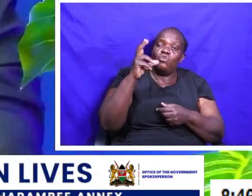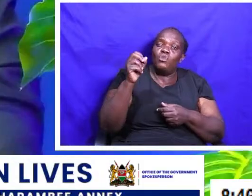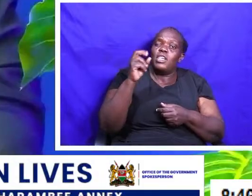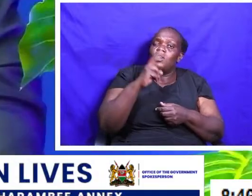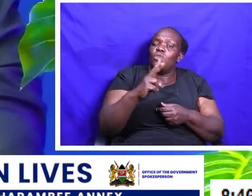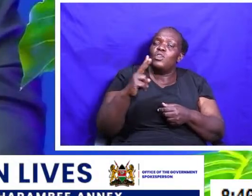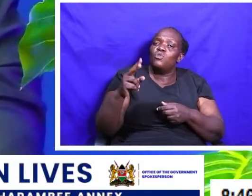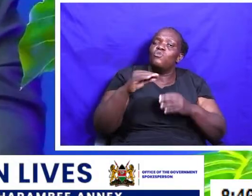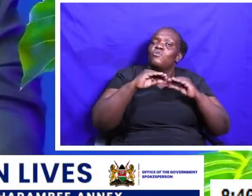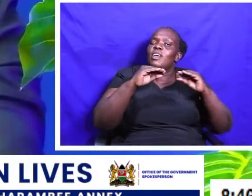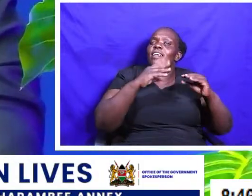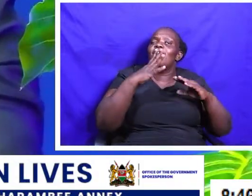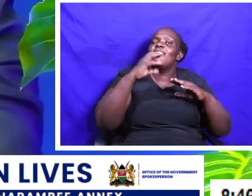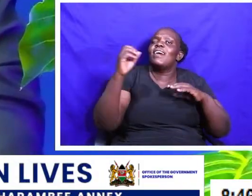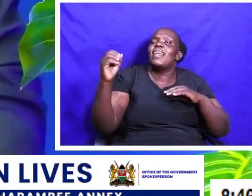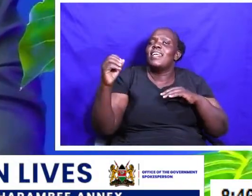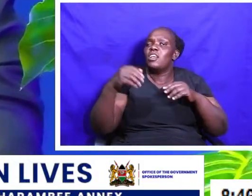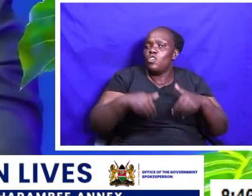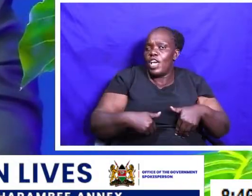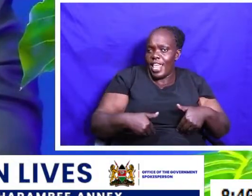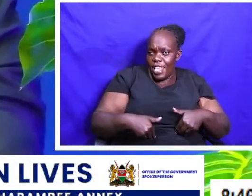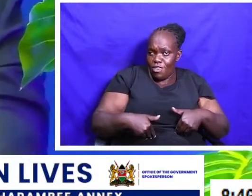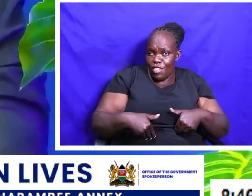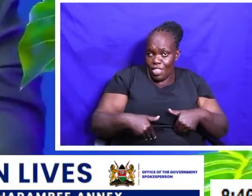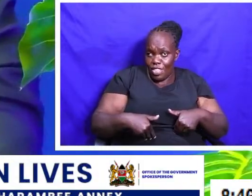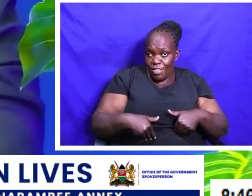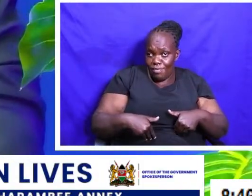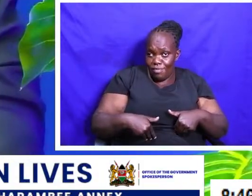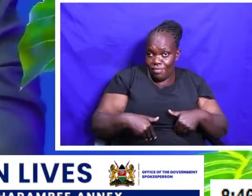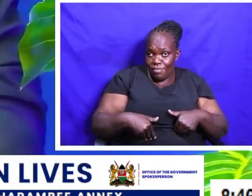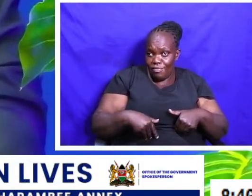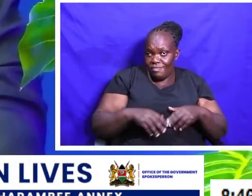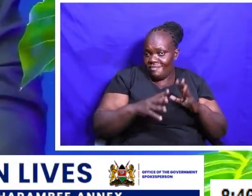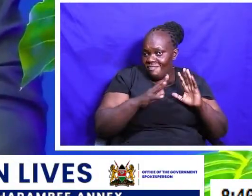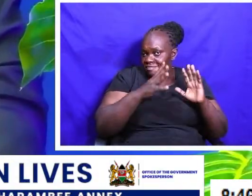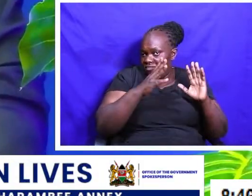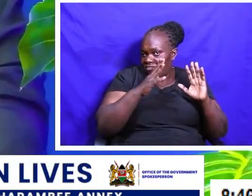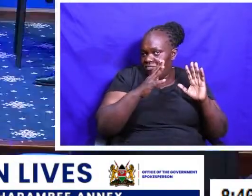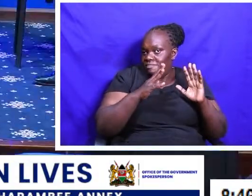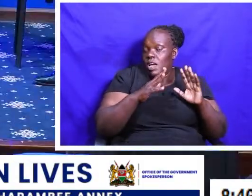in 2022, we trained at least 500 youths. Okay.